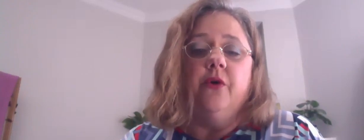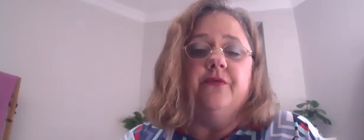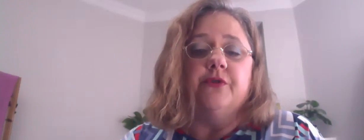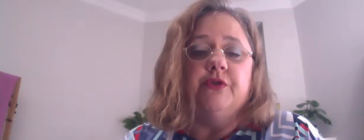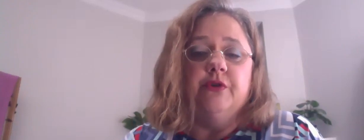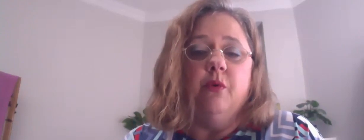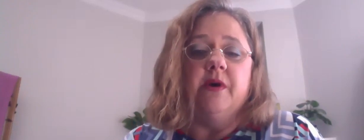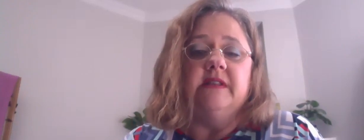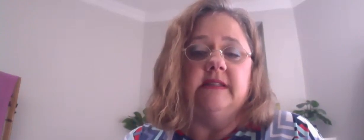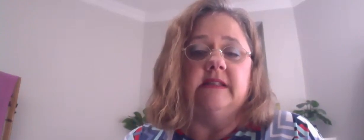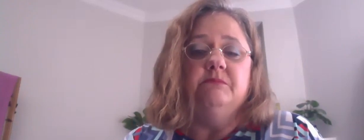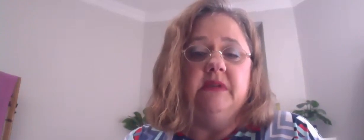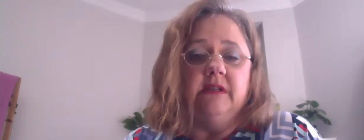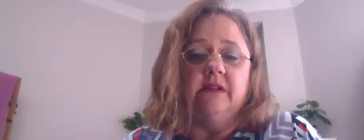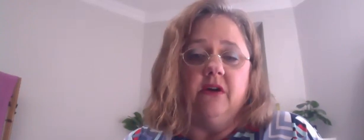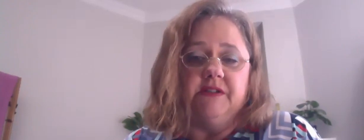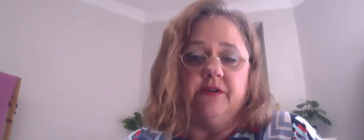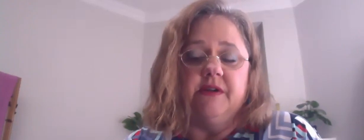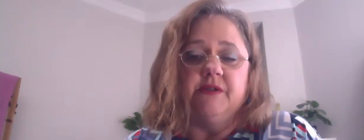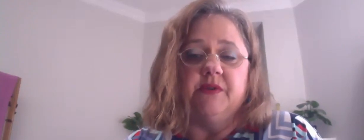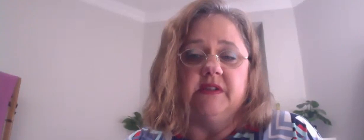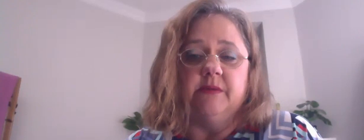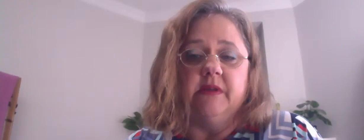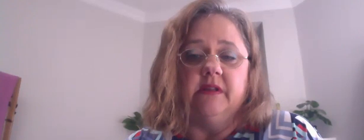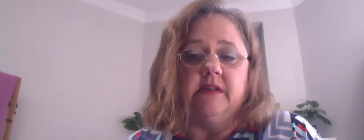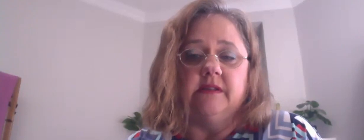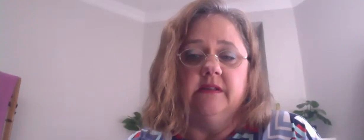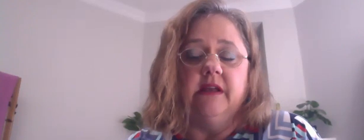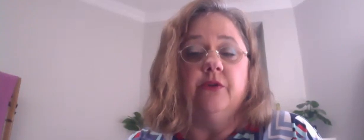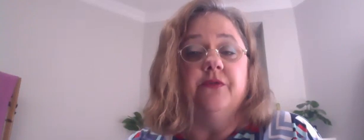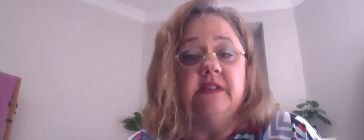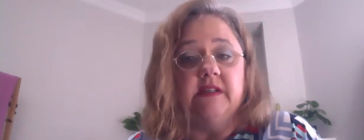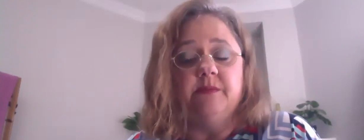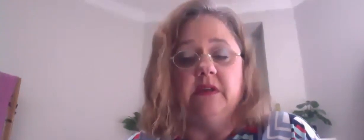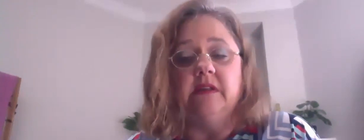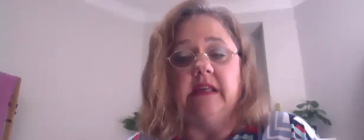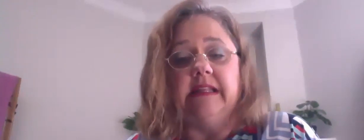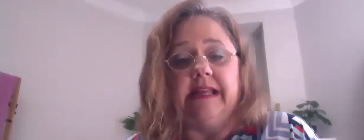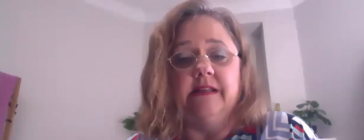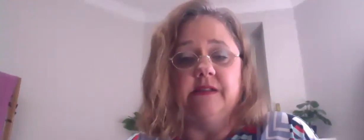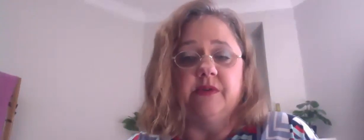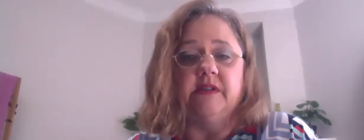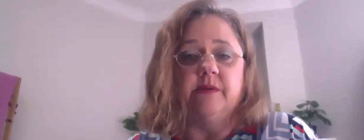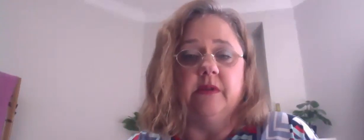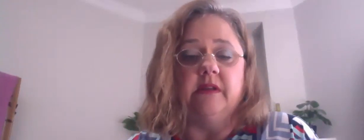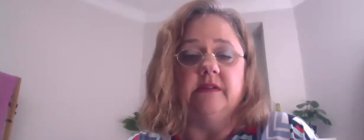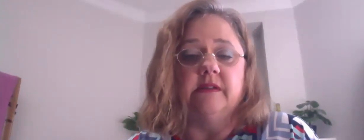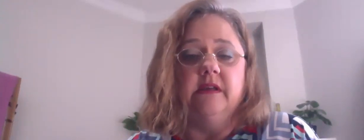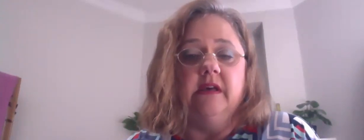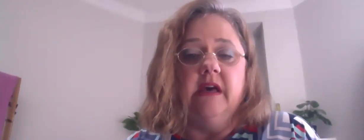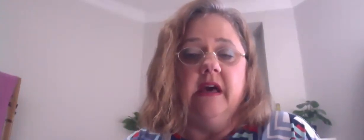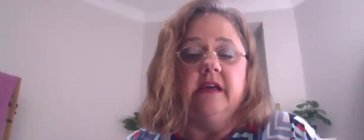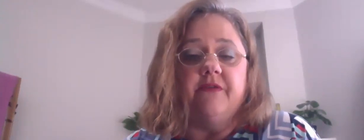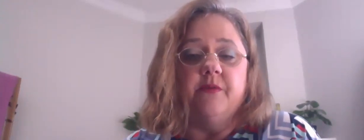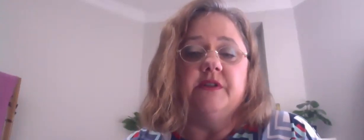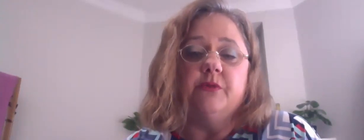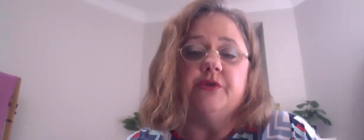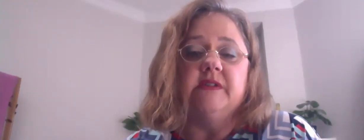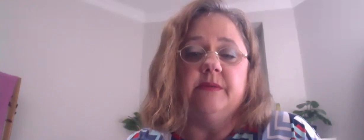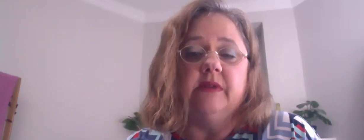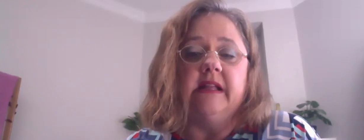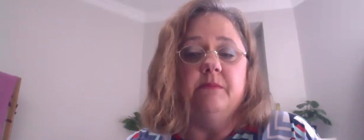There are over 2.6 million Ontarians with disabilities and over 6 million Canadians with disabilities.